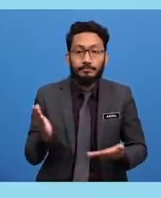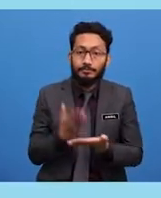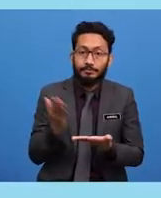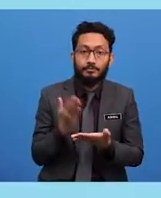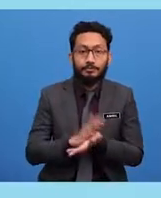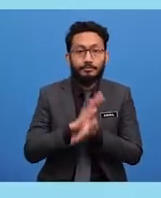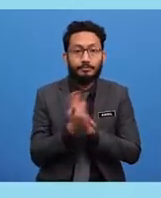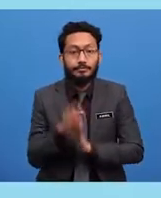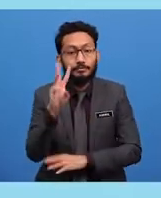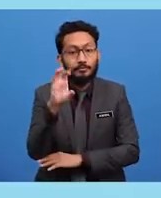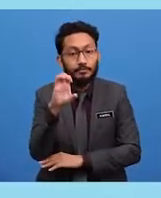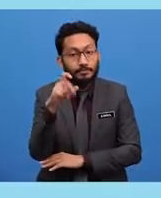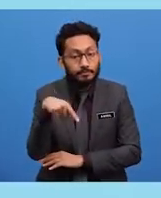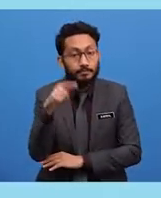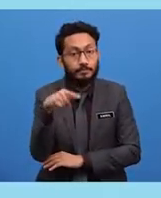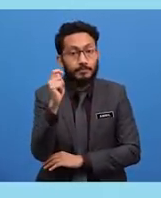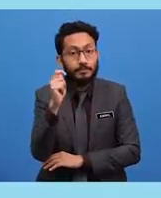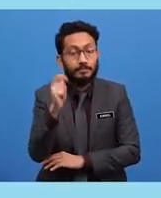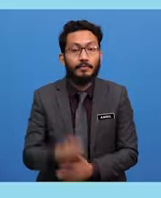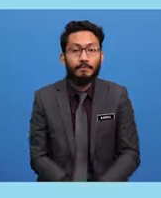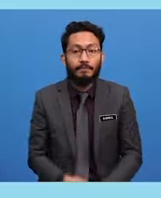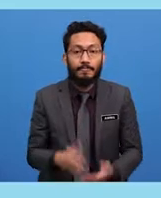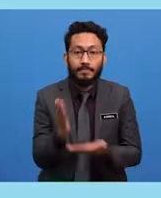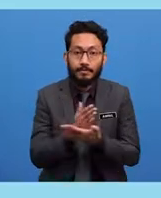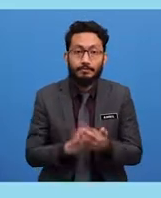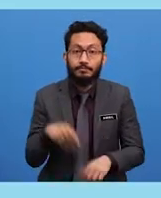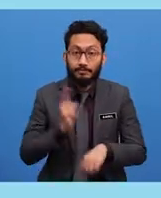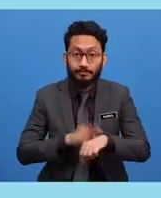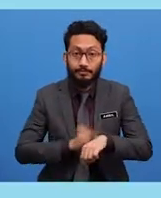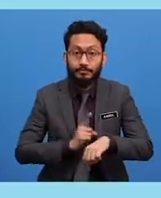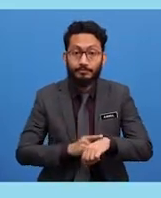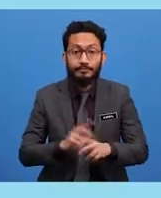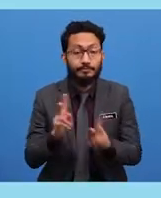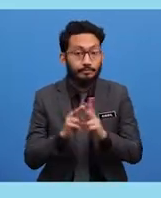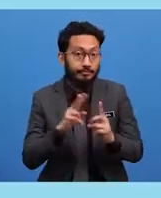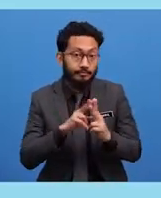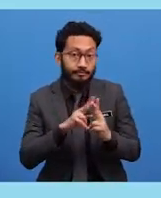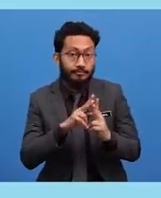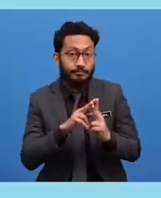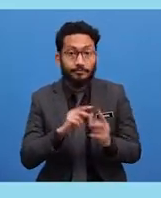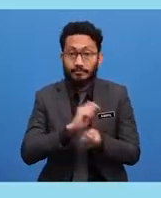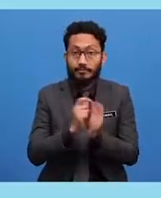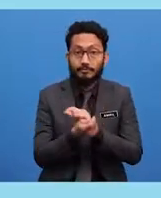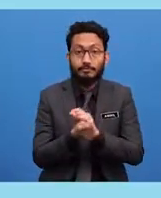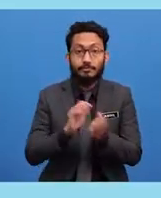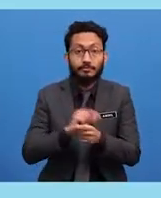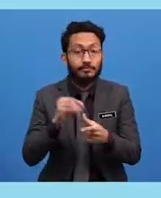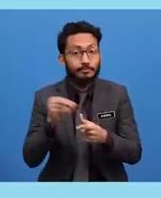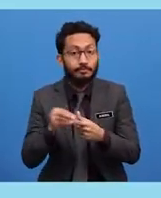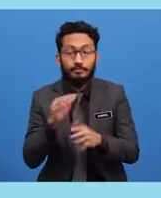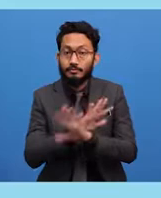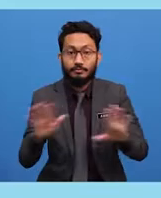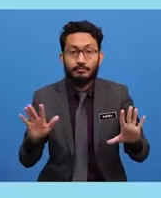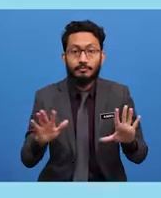At times, some of them either change completely or do not change at all. Just